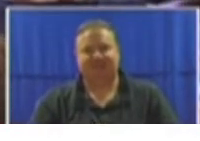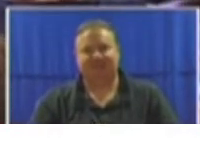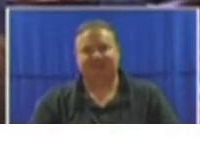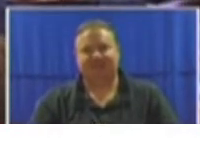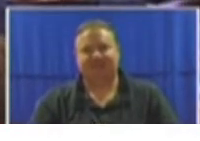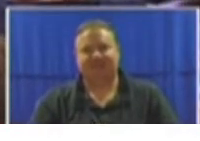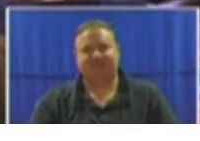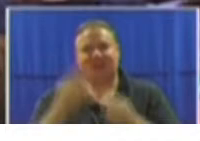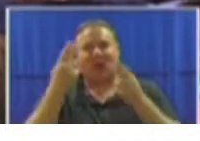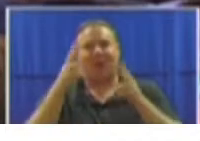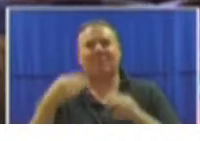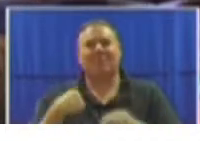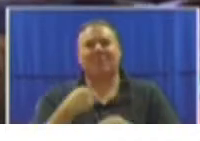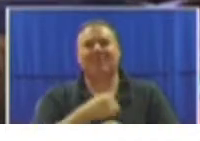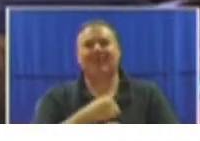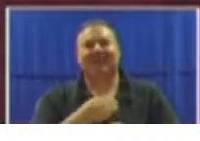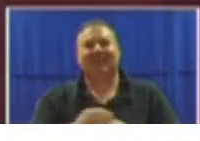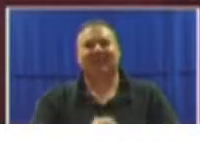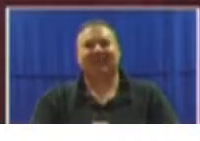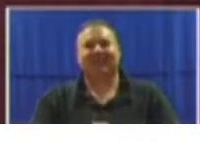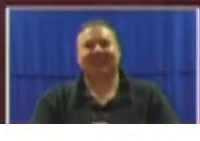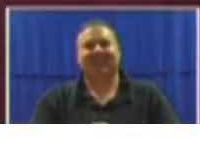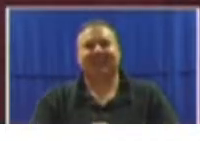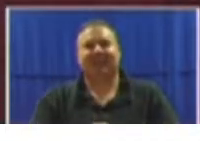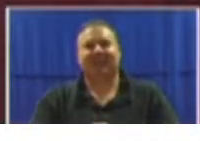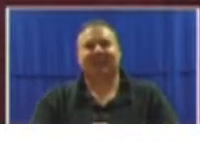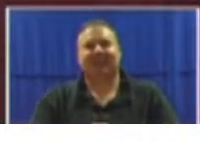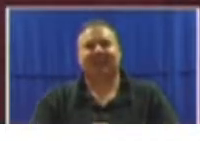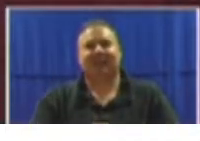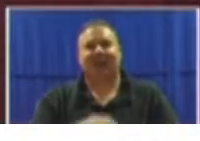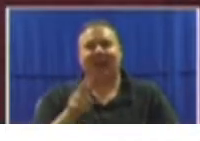Honorable Member N. Singh.